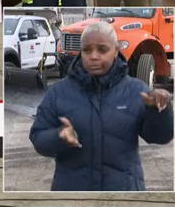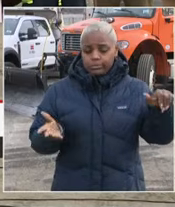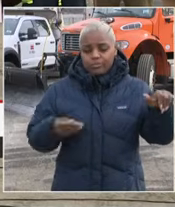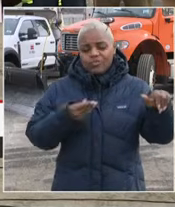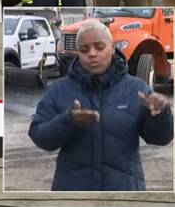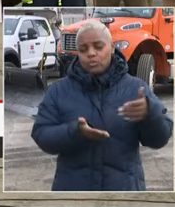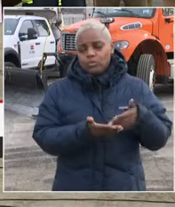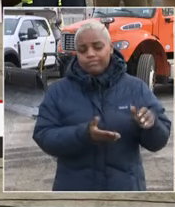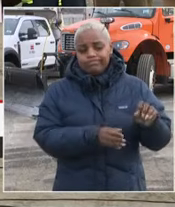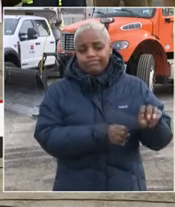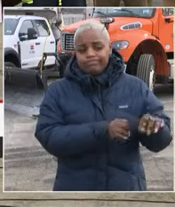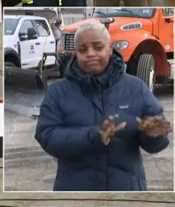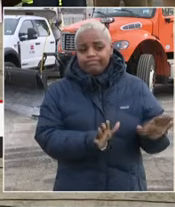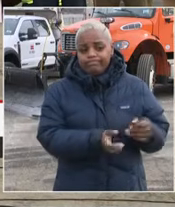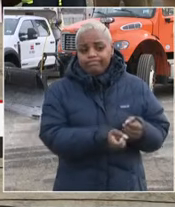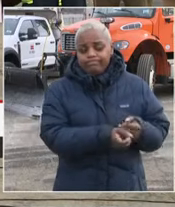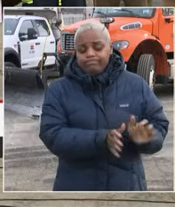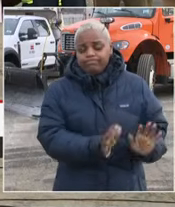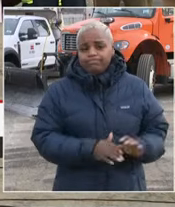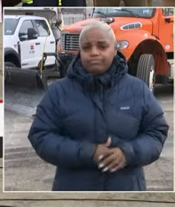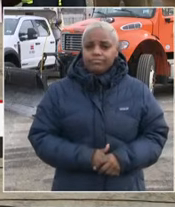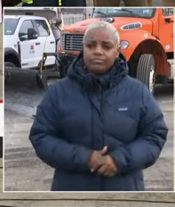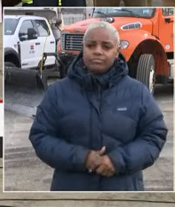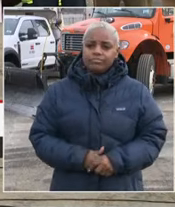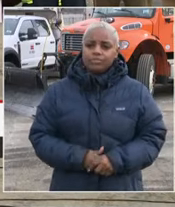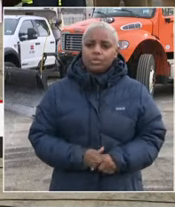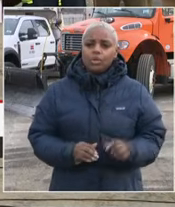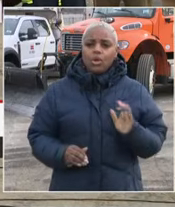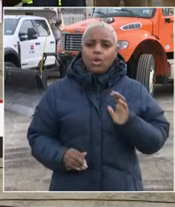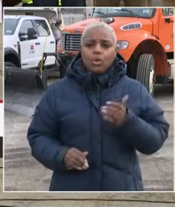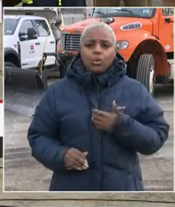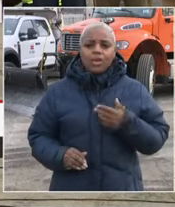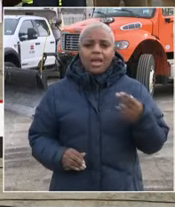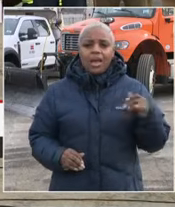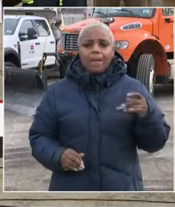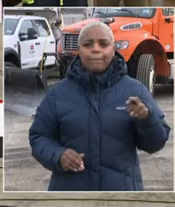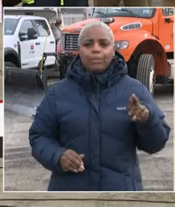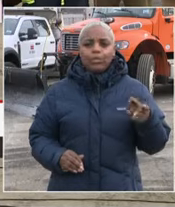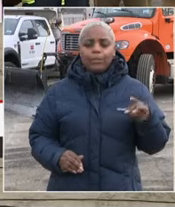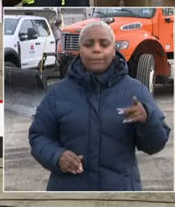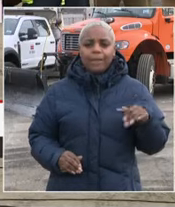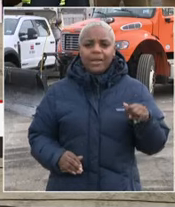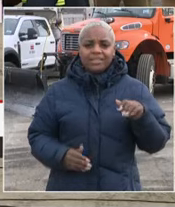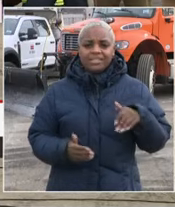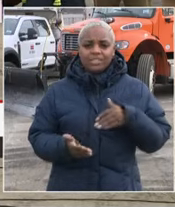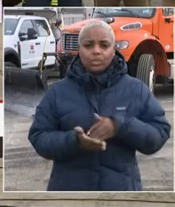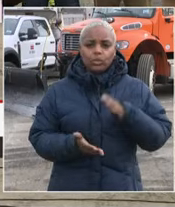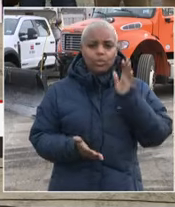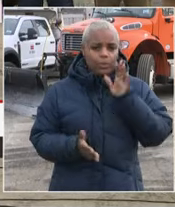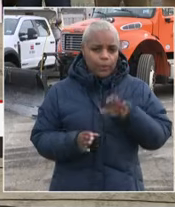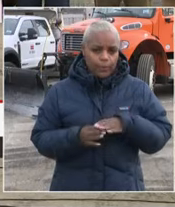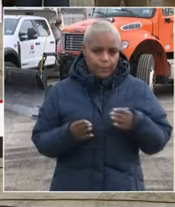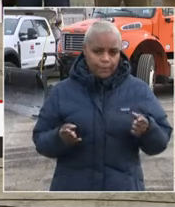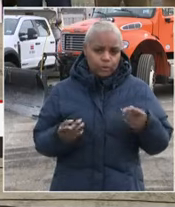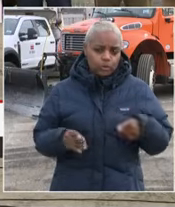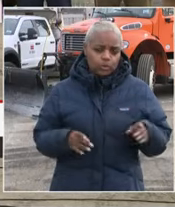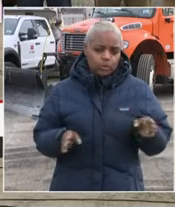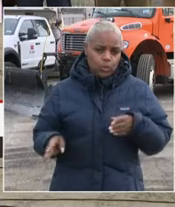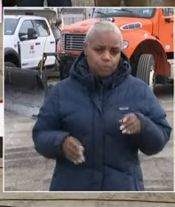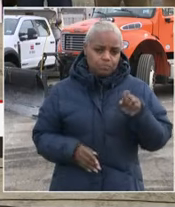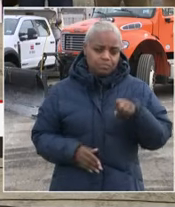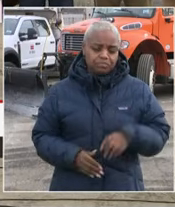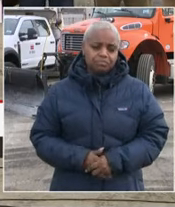safe outside. Our hypothermia shelters will be open throughout the storm 24/7. They'll be